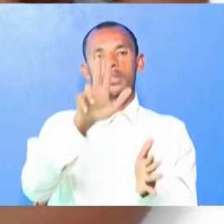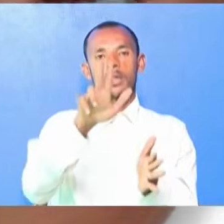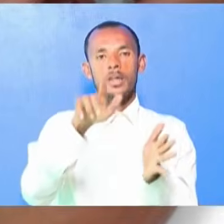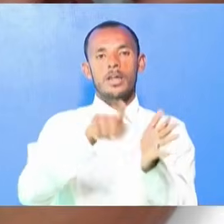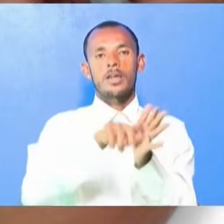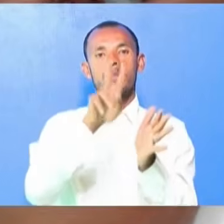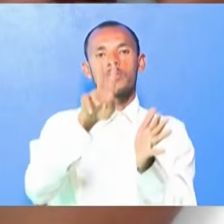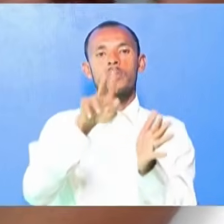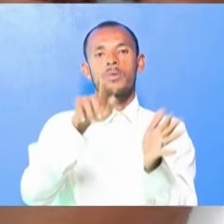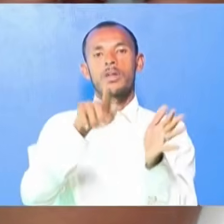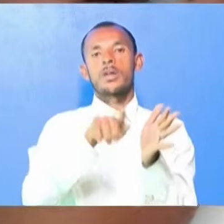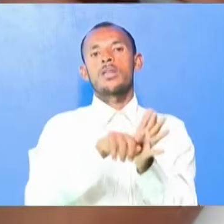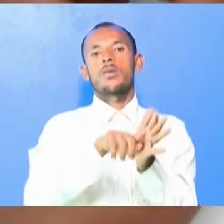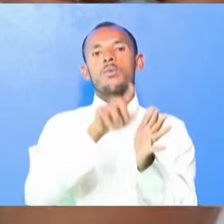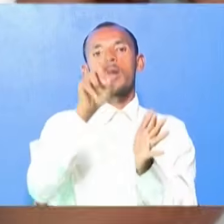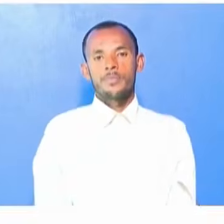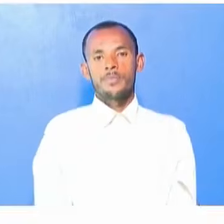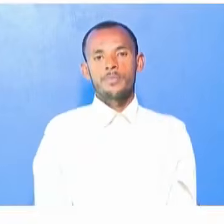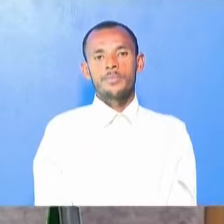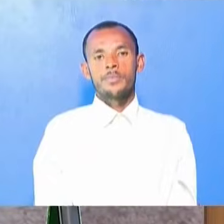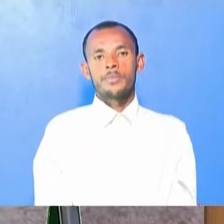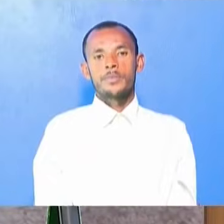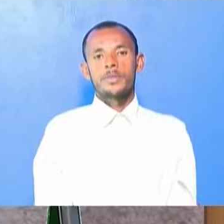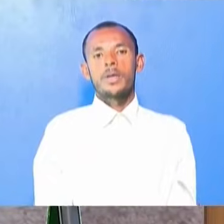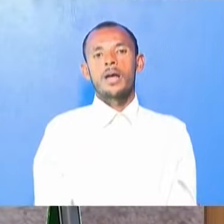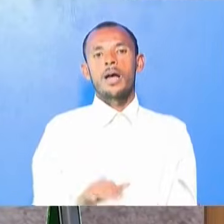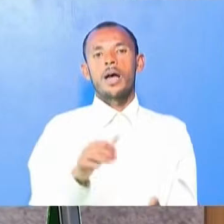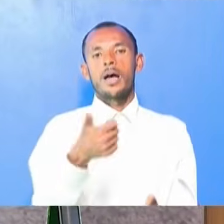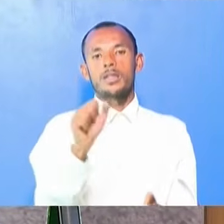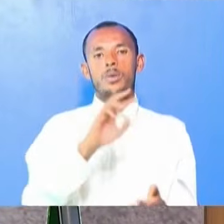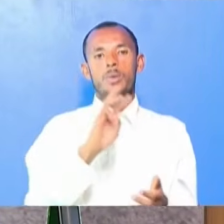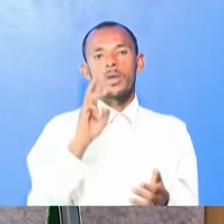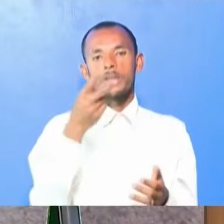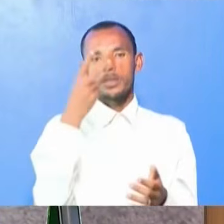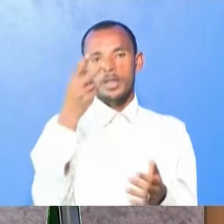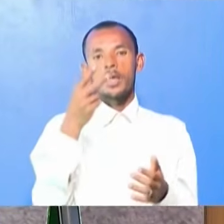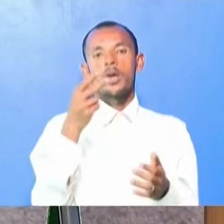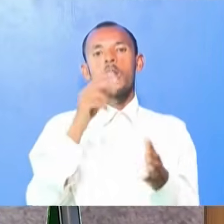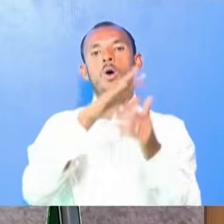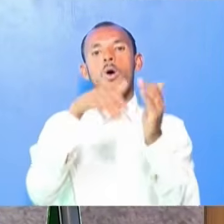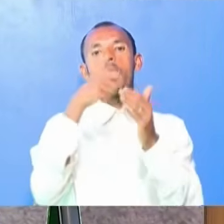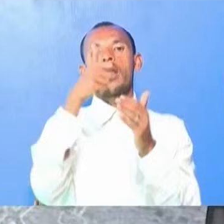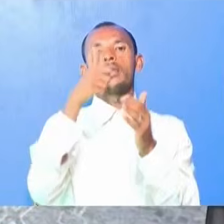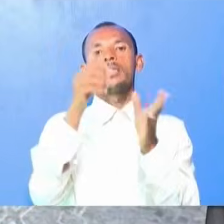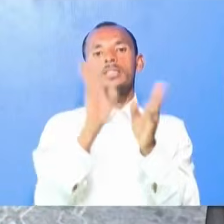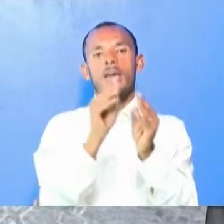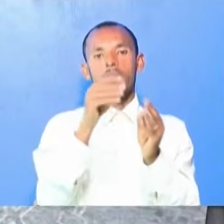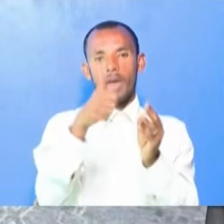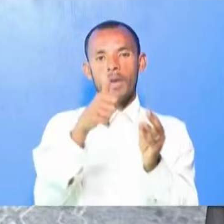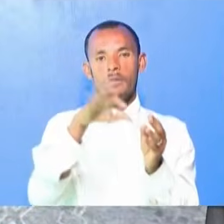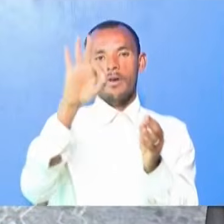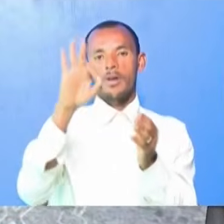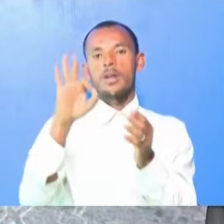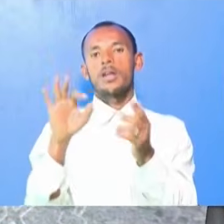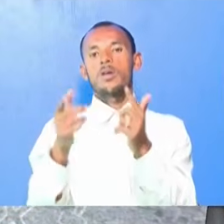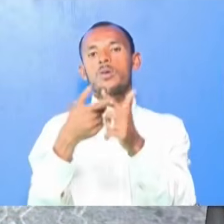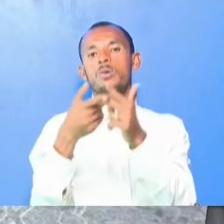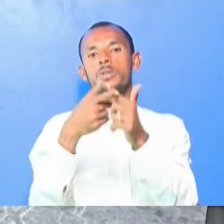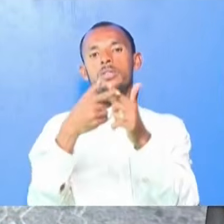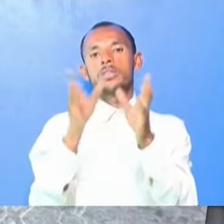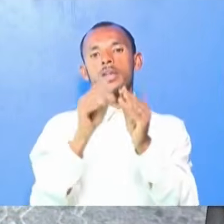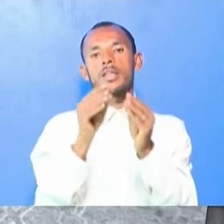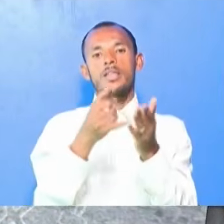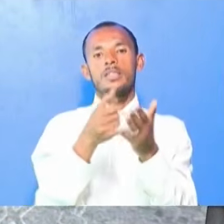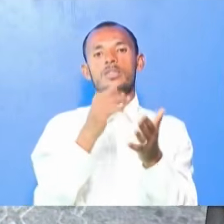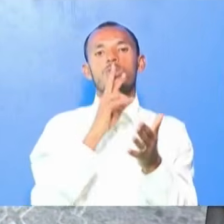-2, -1. So as you can see here, all these sets are found in this set. Is it true? It's